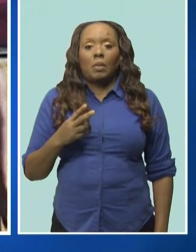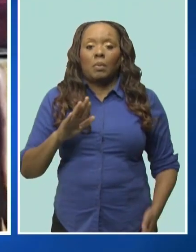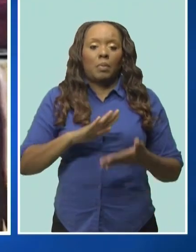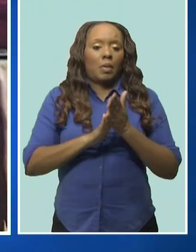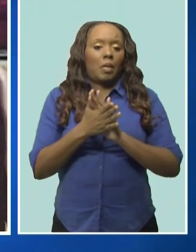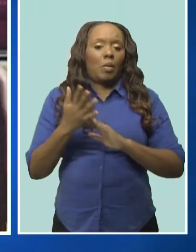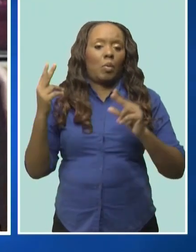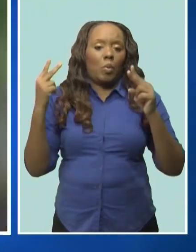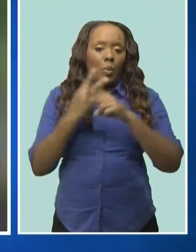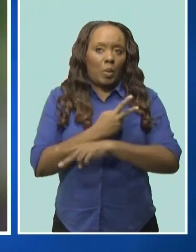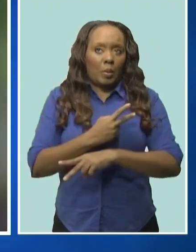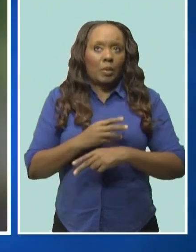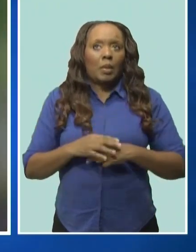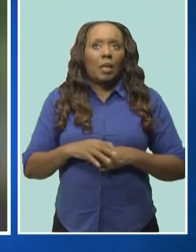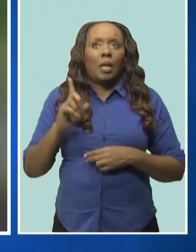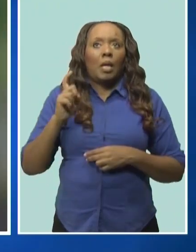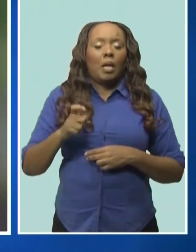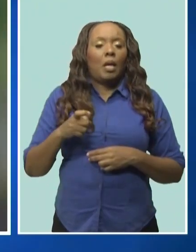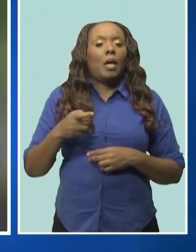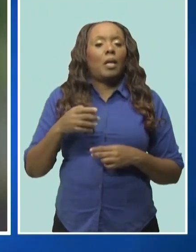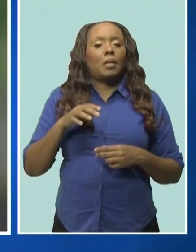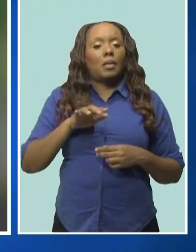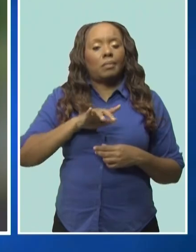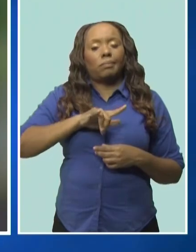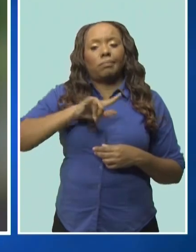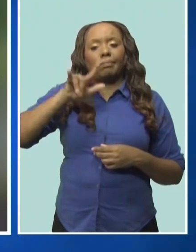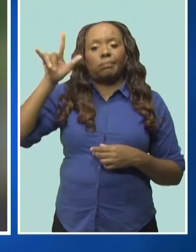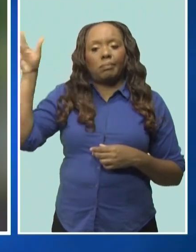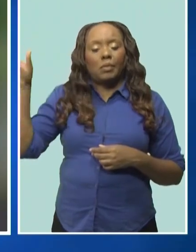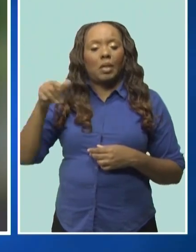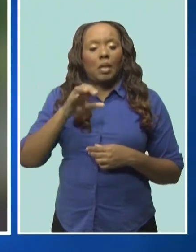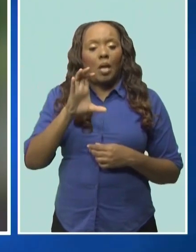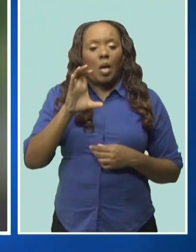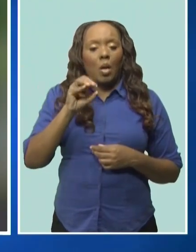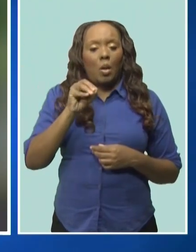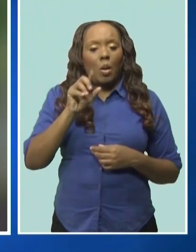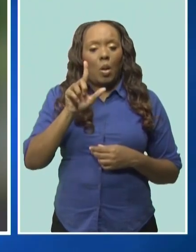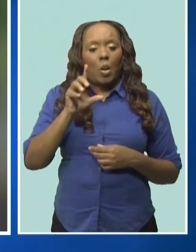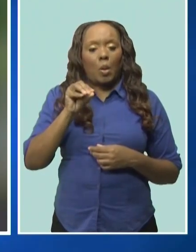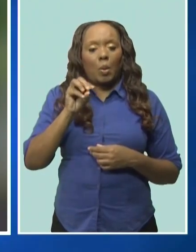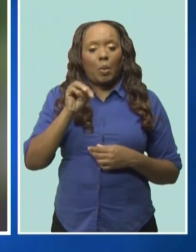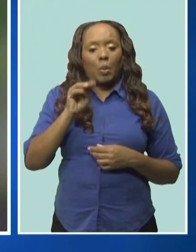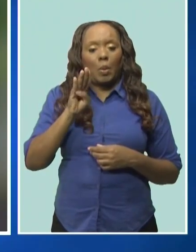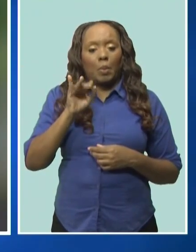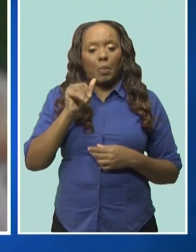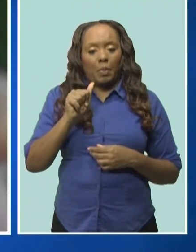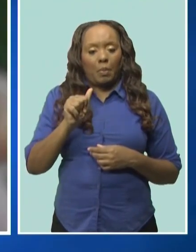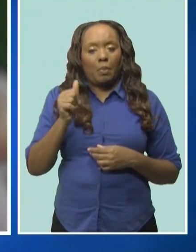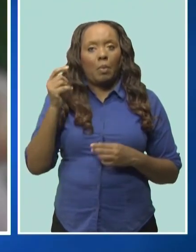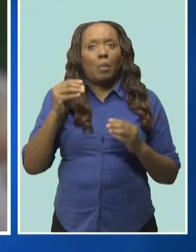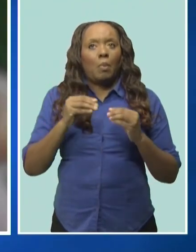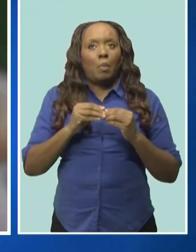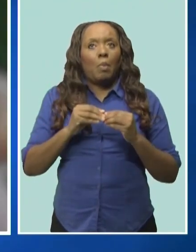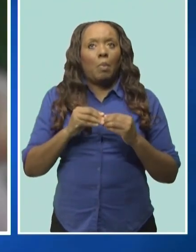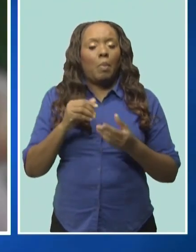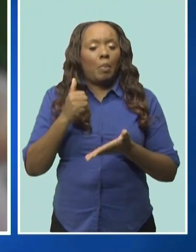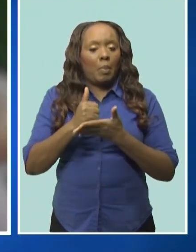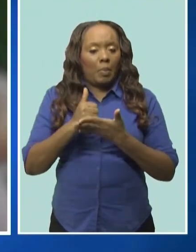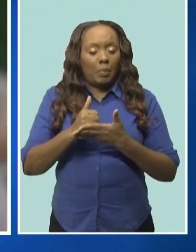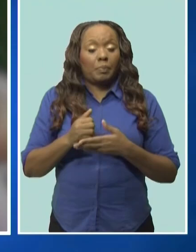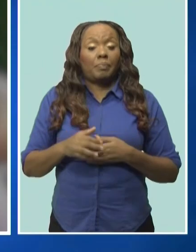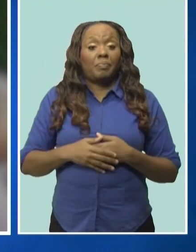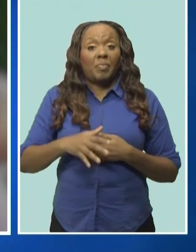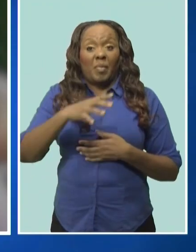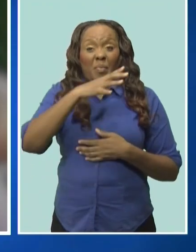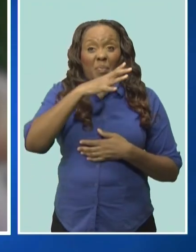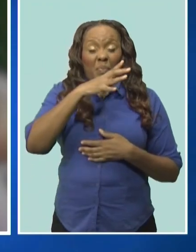was subsequently airlifted to Colombia to seek further medical treatment. His mother, Nicole